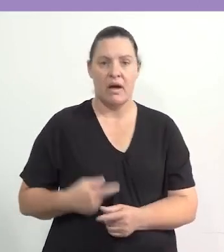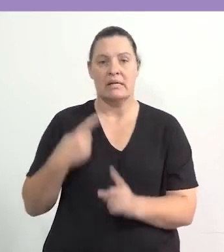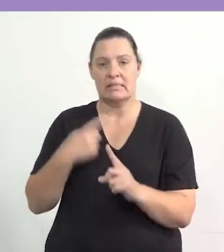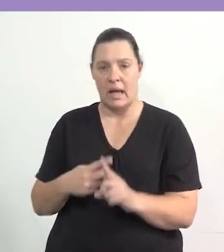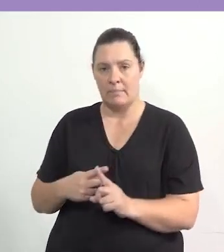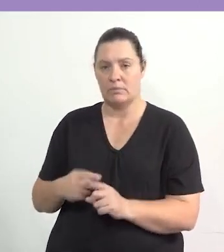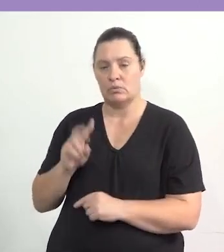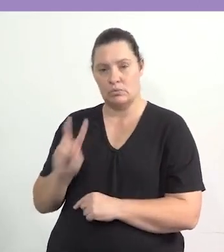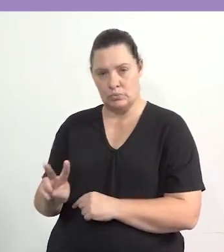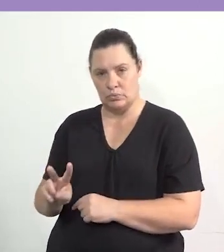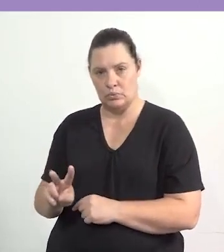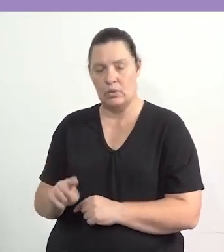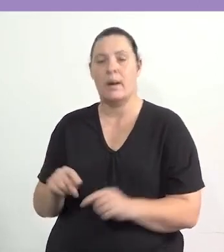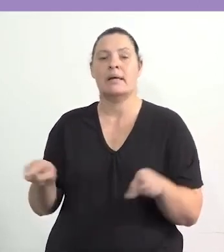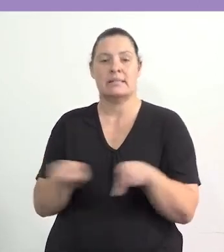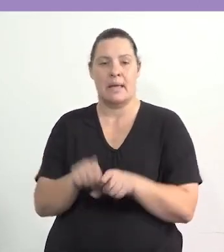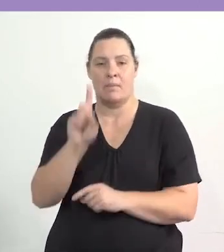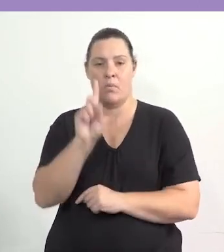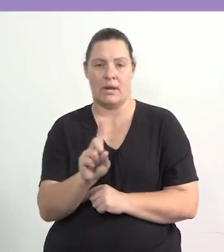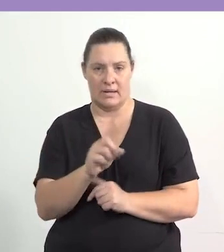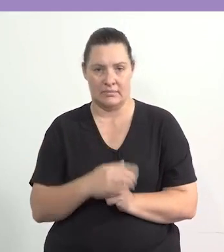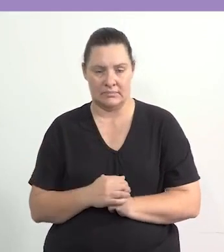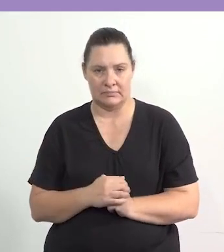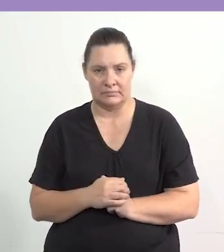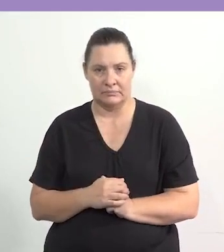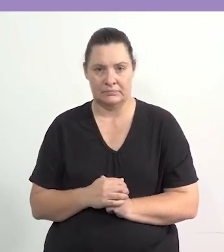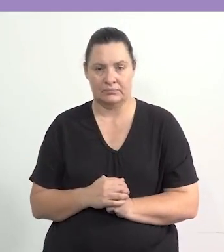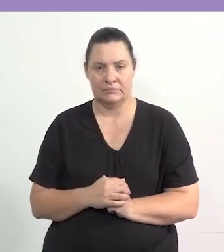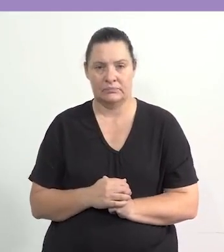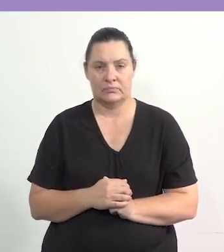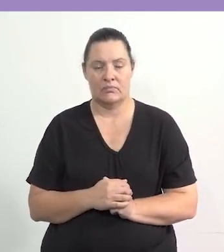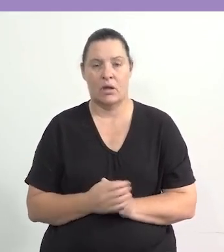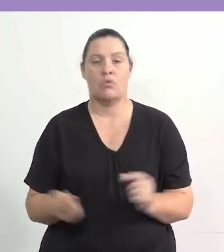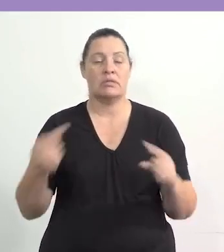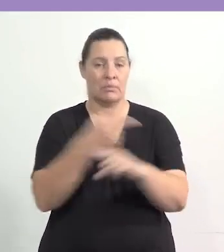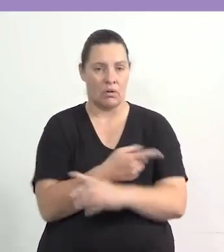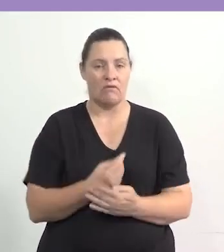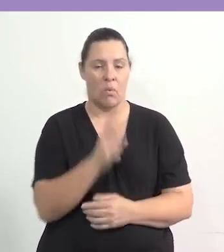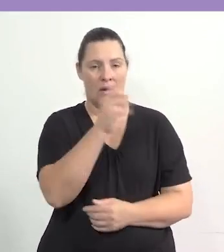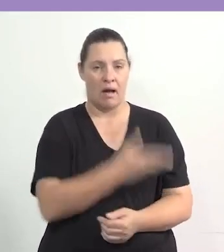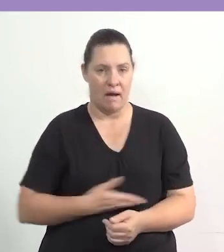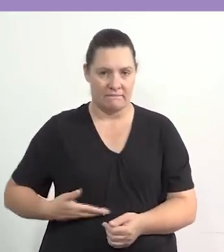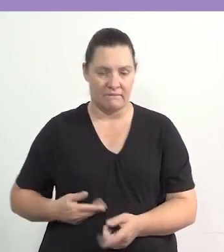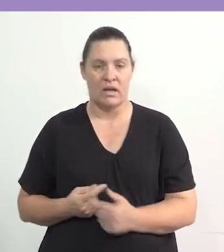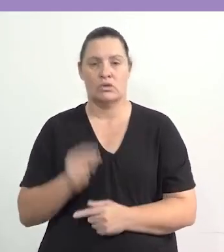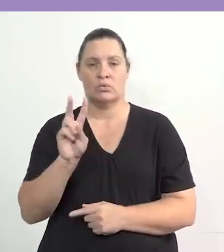1/2 multiplied by 2 is equals to 1. So the reciprocal of